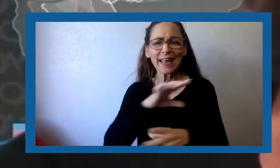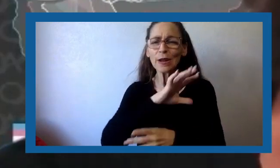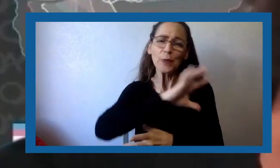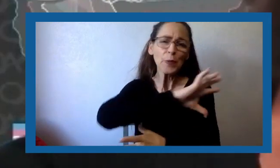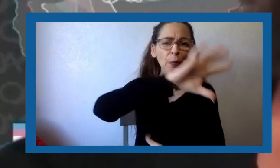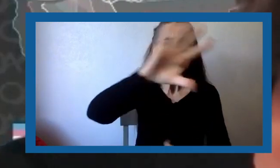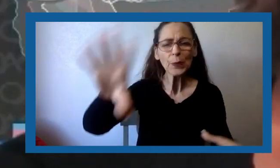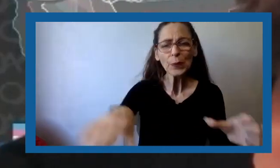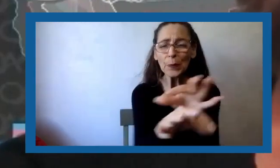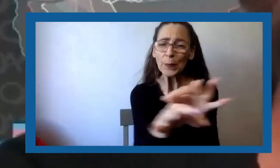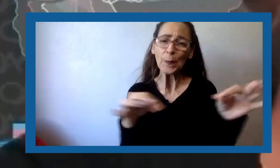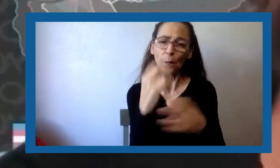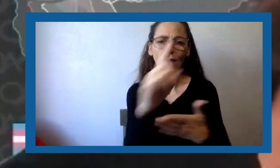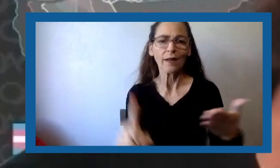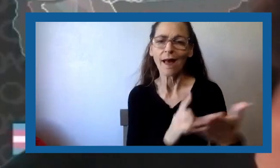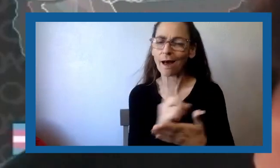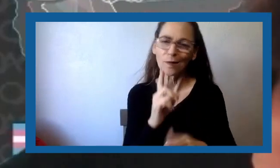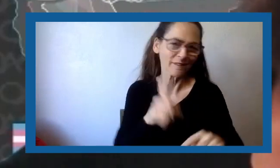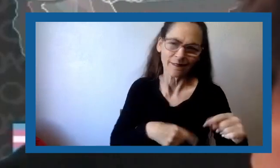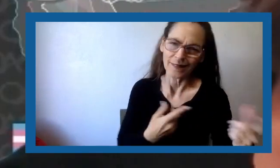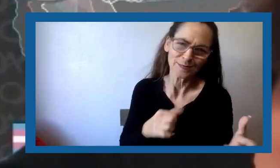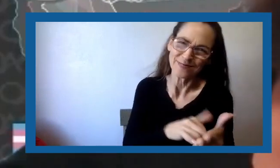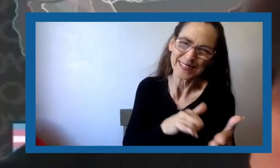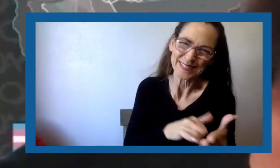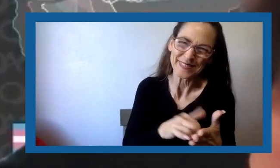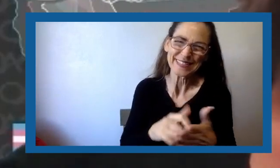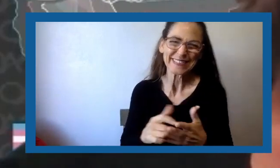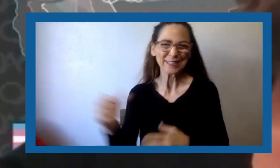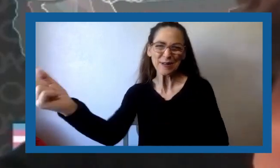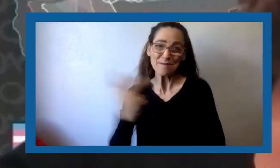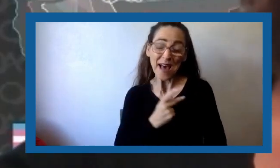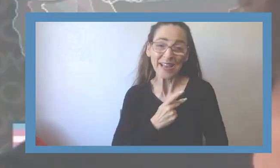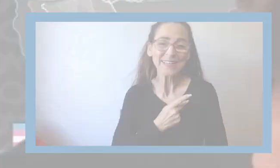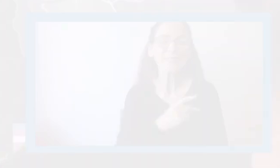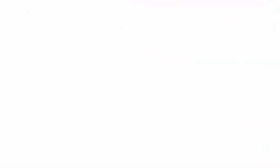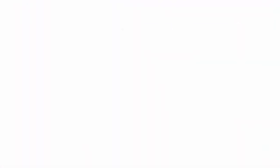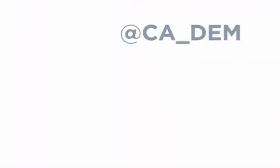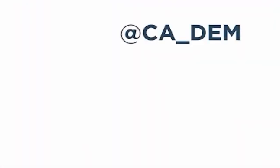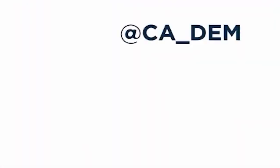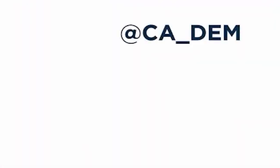1 hour. So stay with us. And on that note, we will transition.